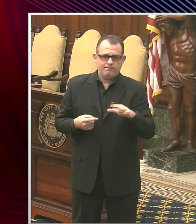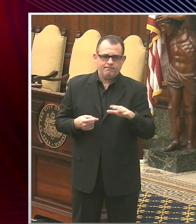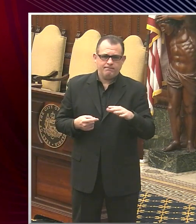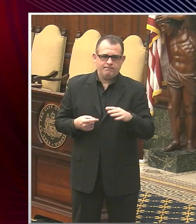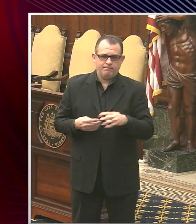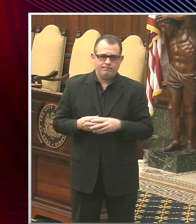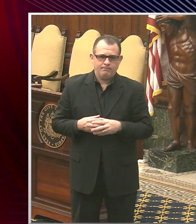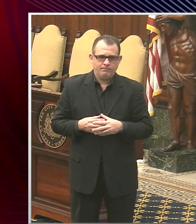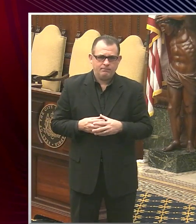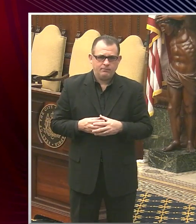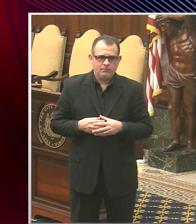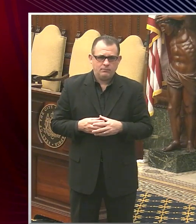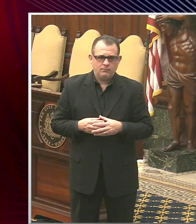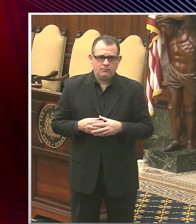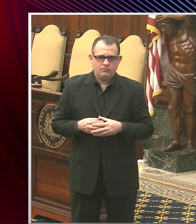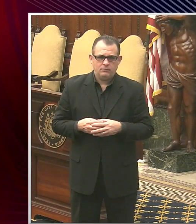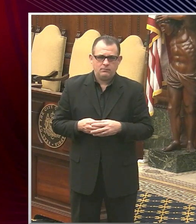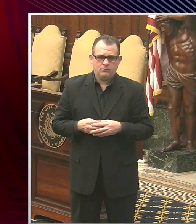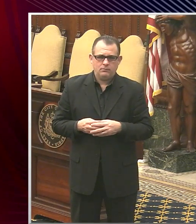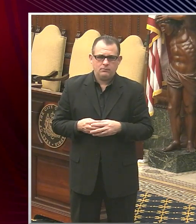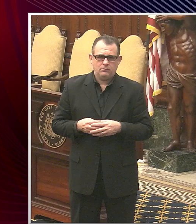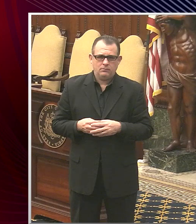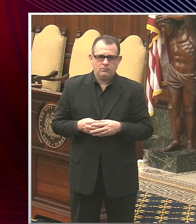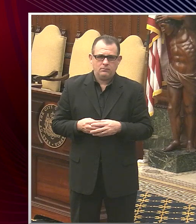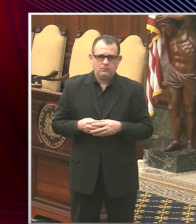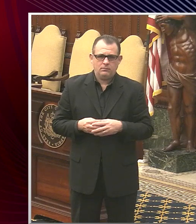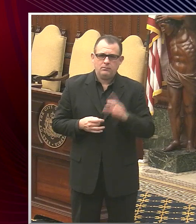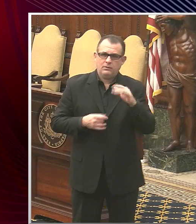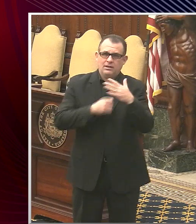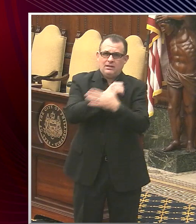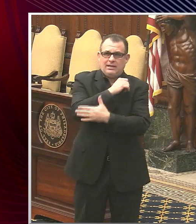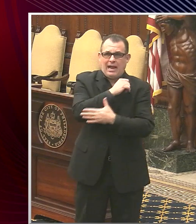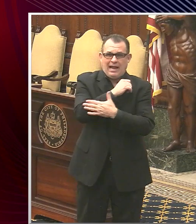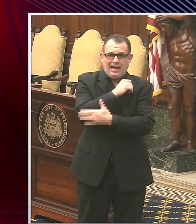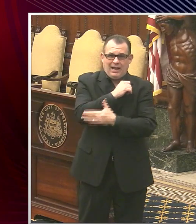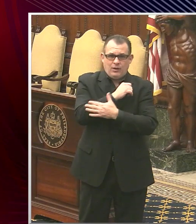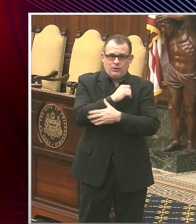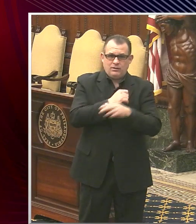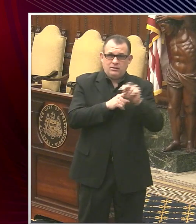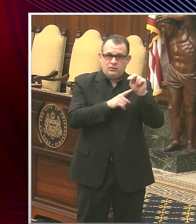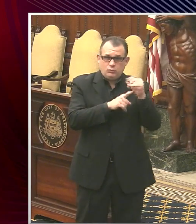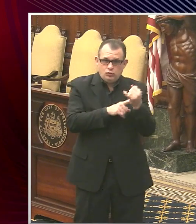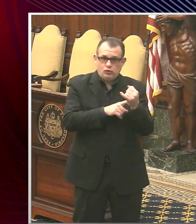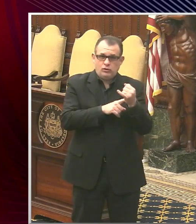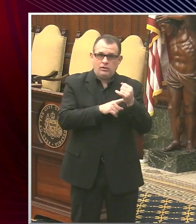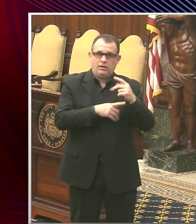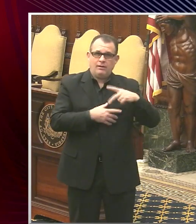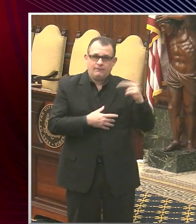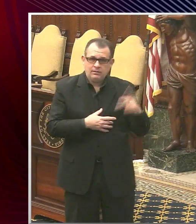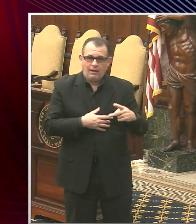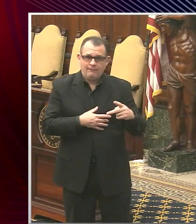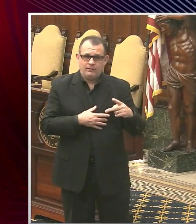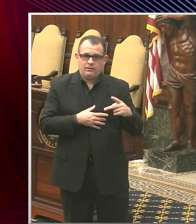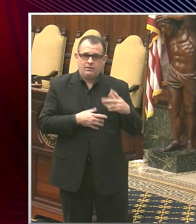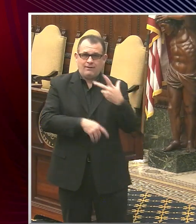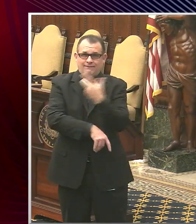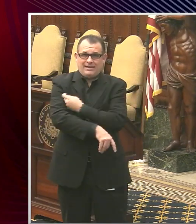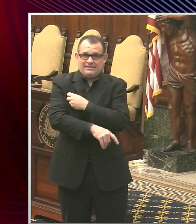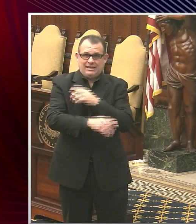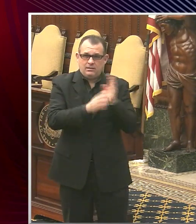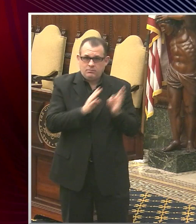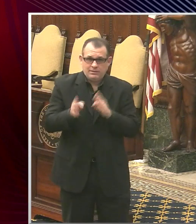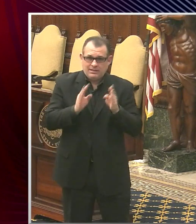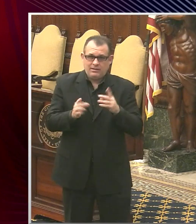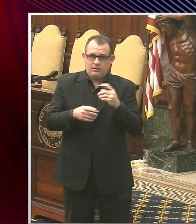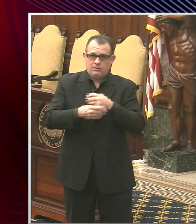is that the surrounding counties and even New Jersey are illustrating what the vaccine plan for distribution will look like.